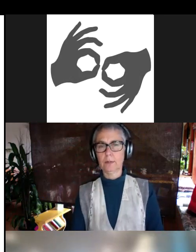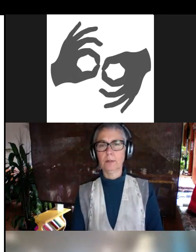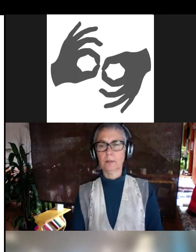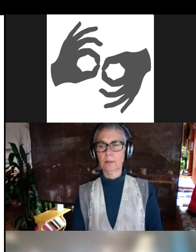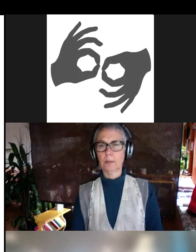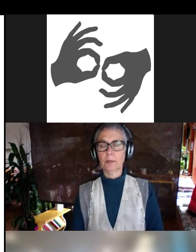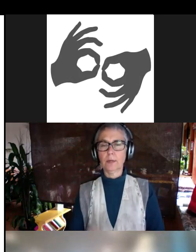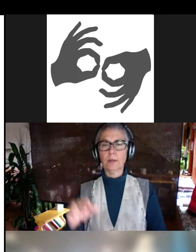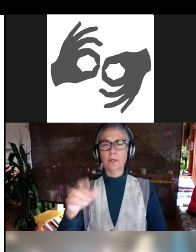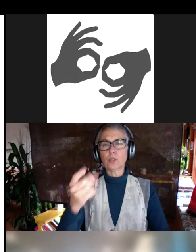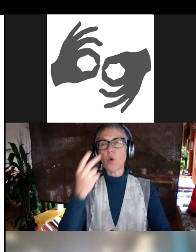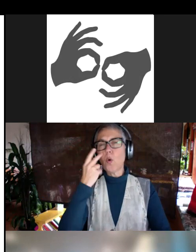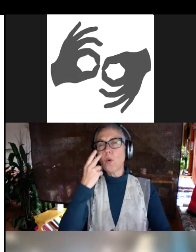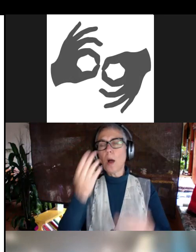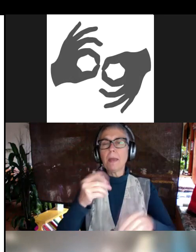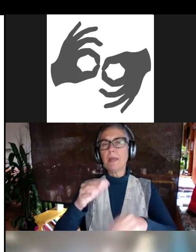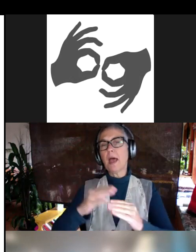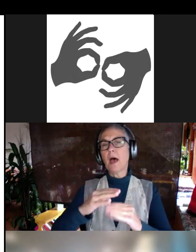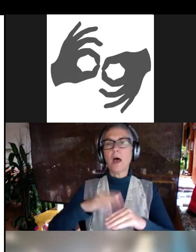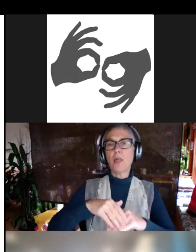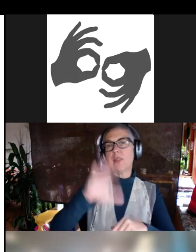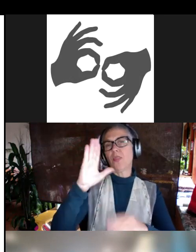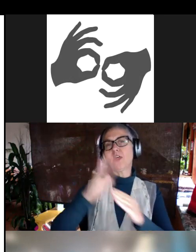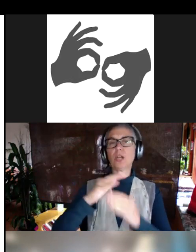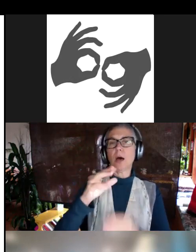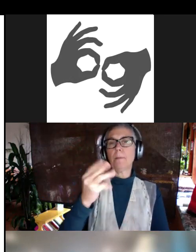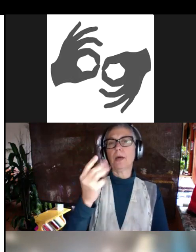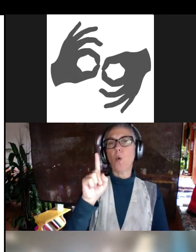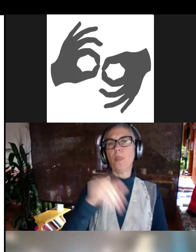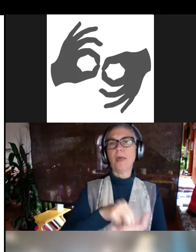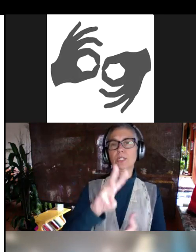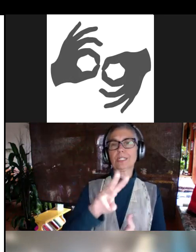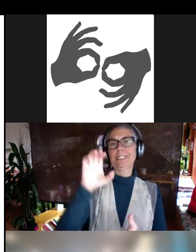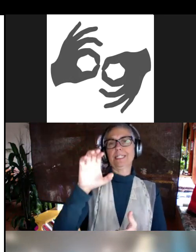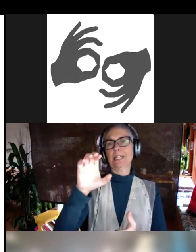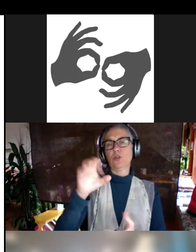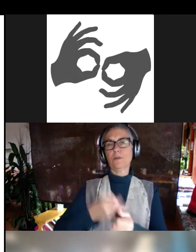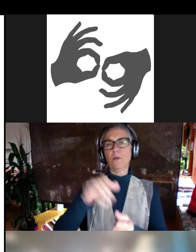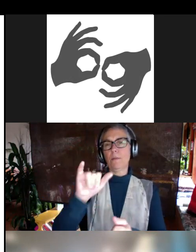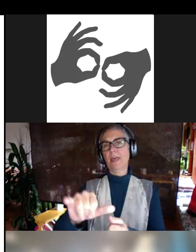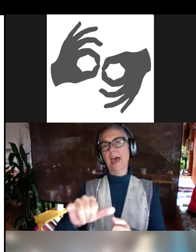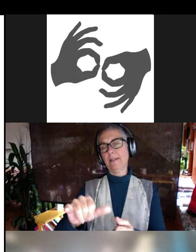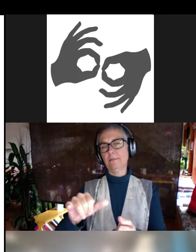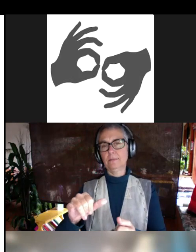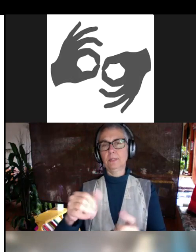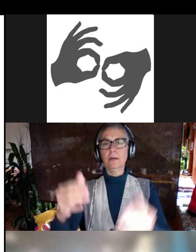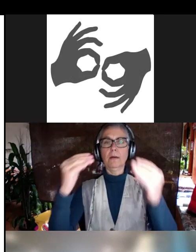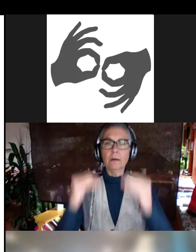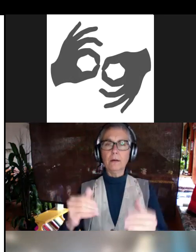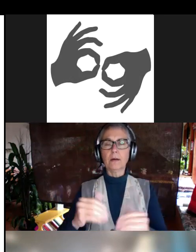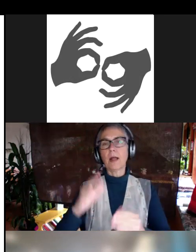So we'll sample from, say, the top 1,600 predicted variance according to zero-shot predictor, top 3,200, and so